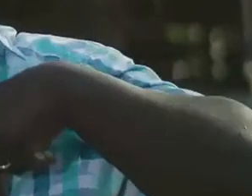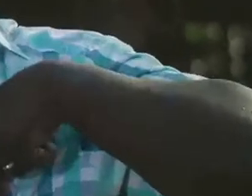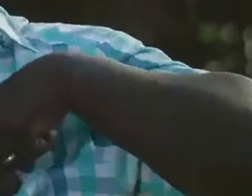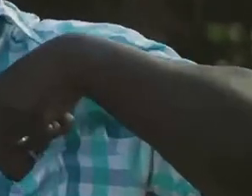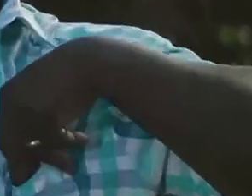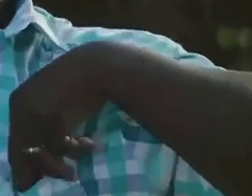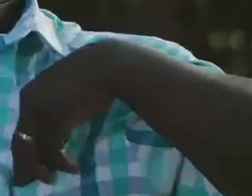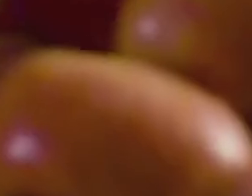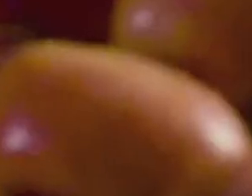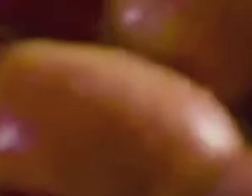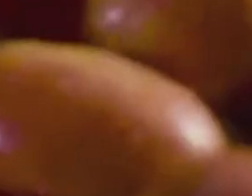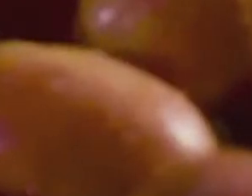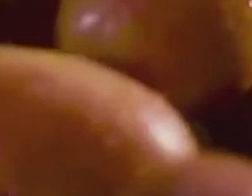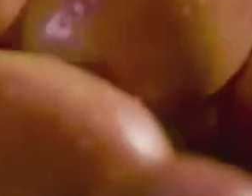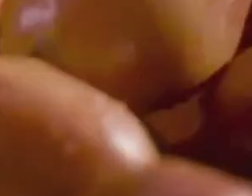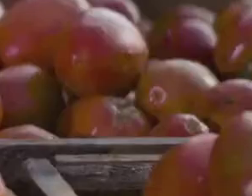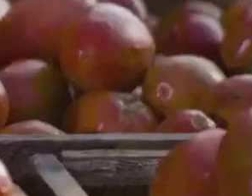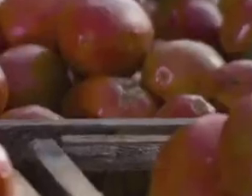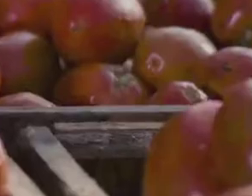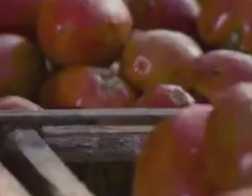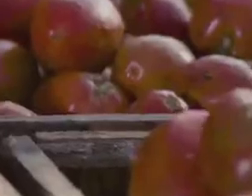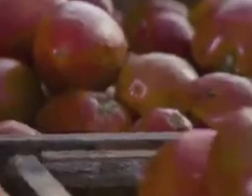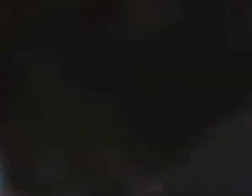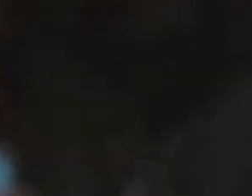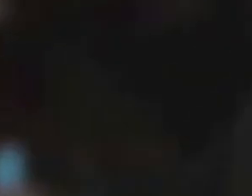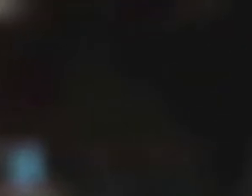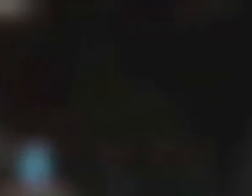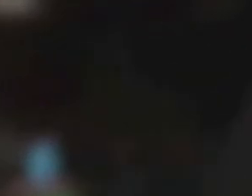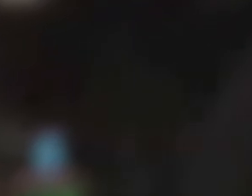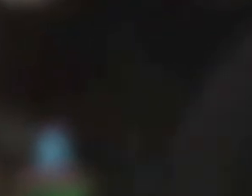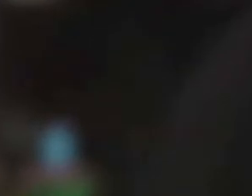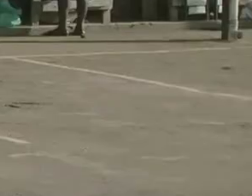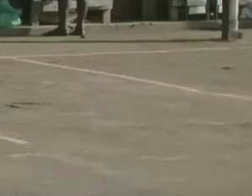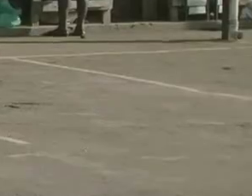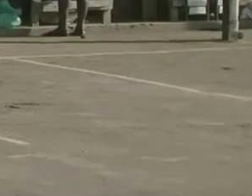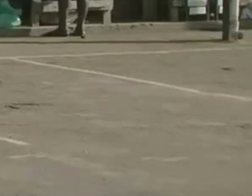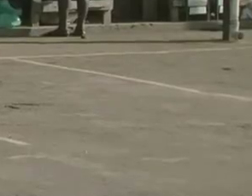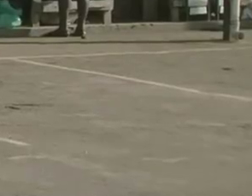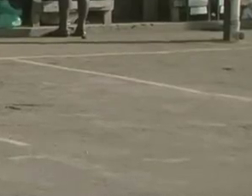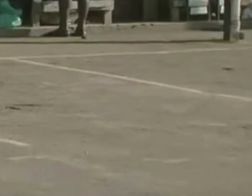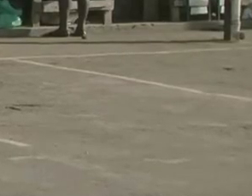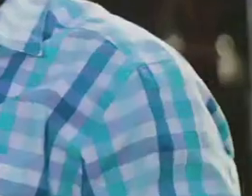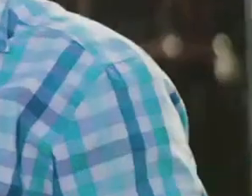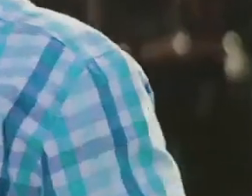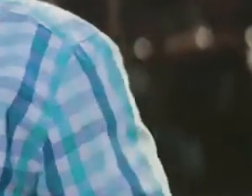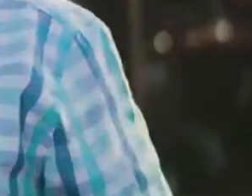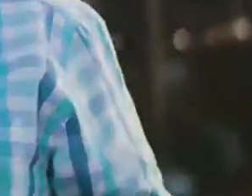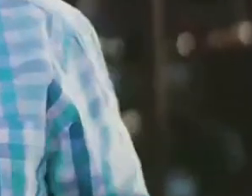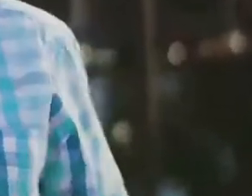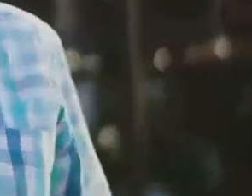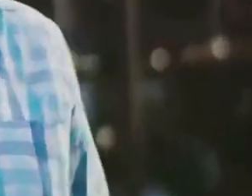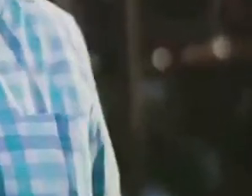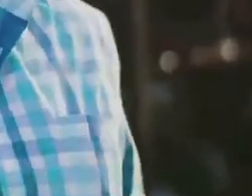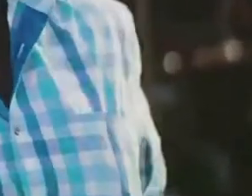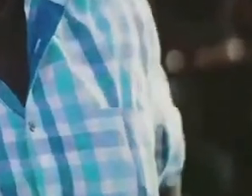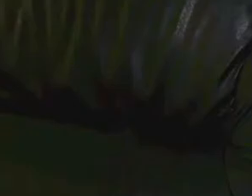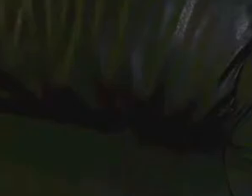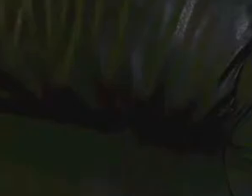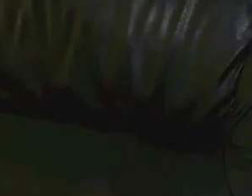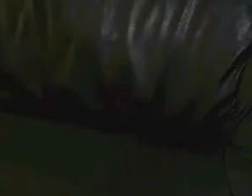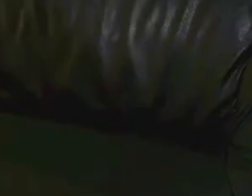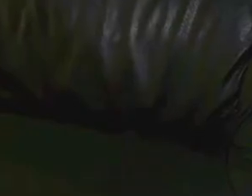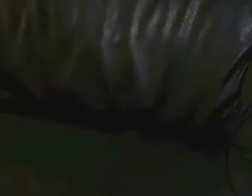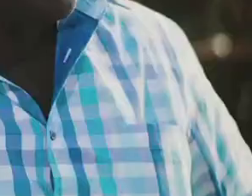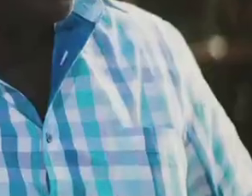day. Moses, my husband, just like many other commercial farmers, has his business supported so he